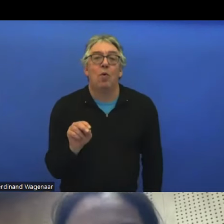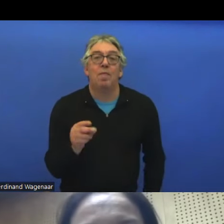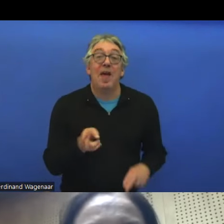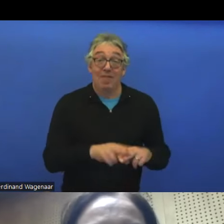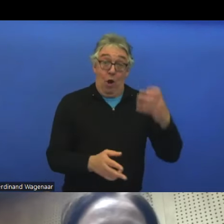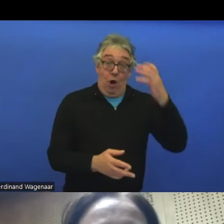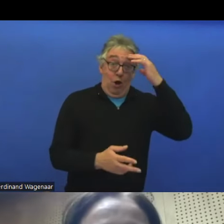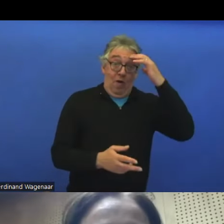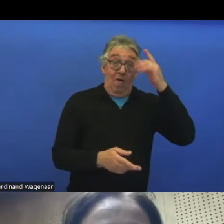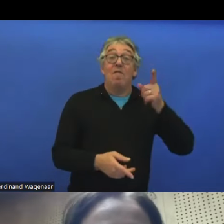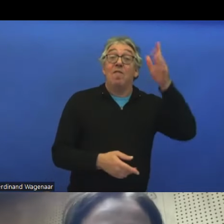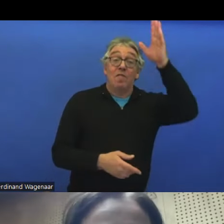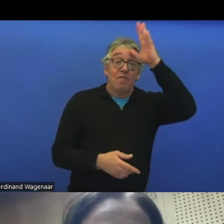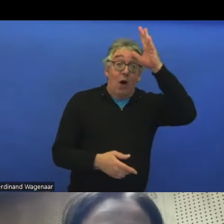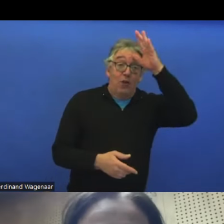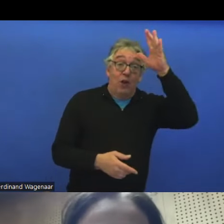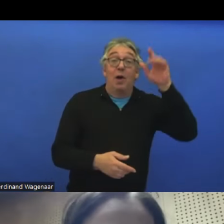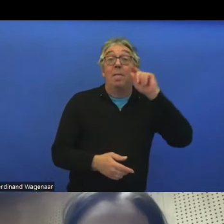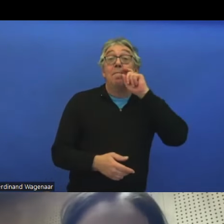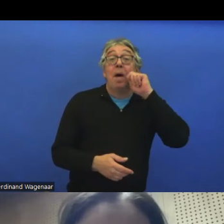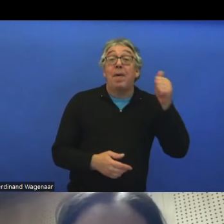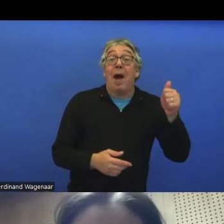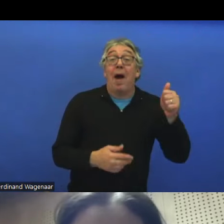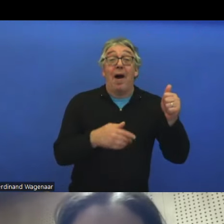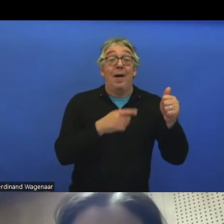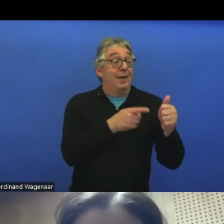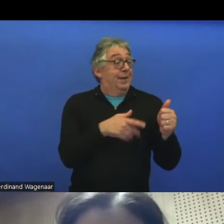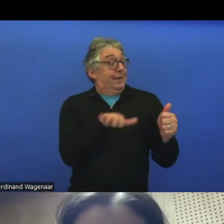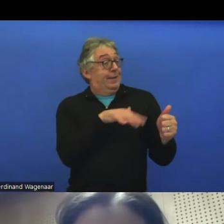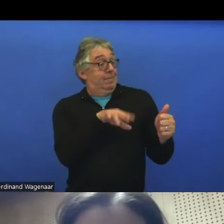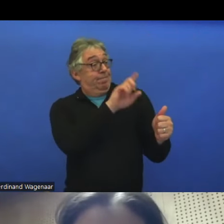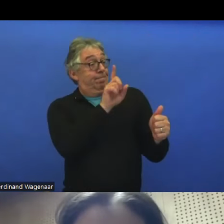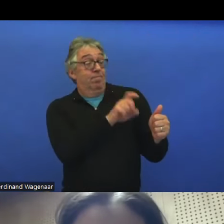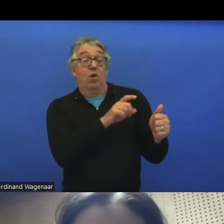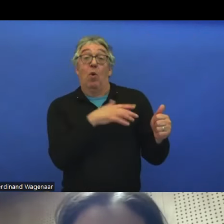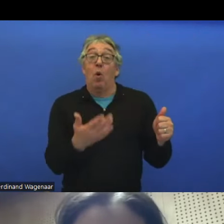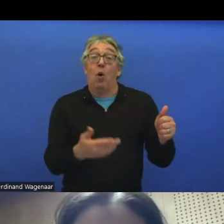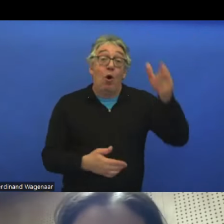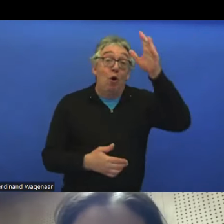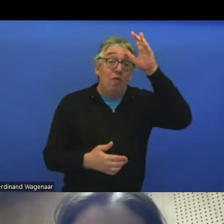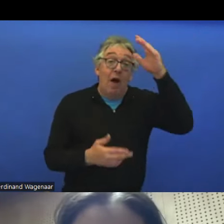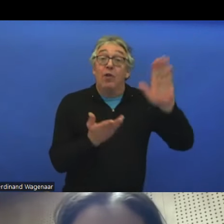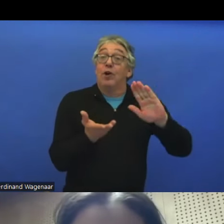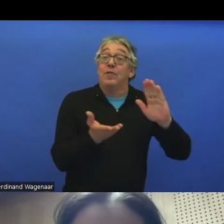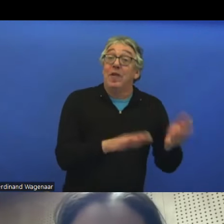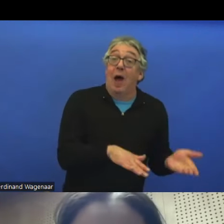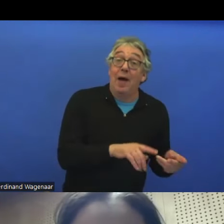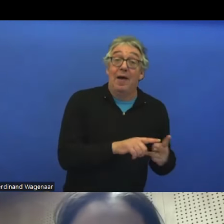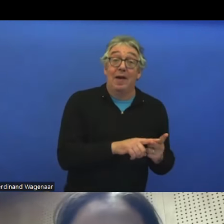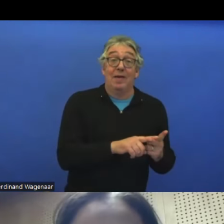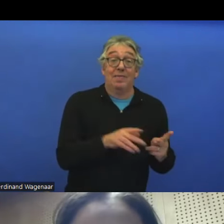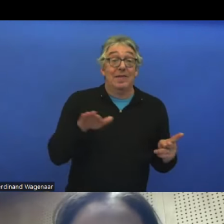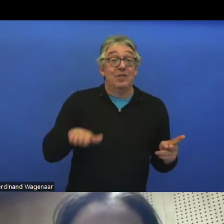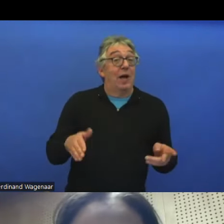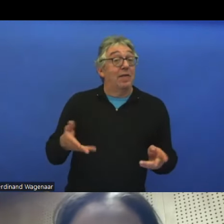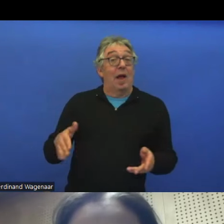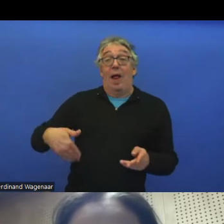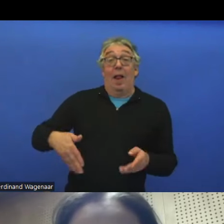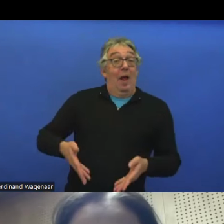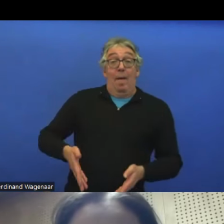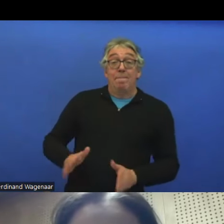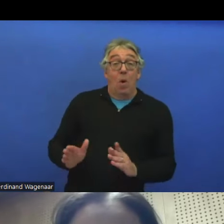himself, or if he is unknown or he has disease before the birth of the child,